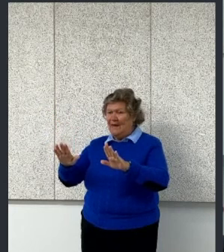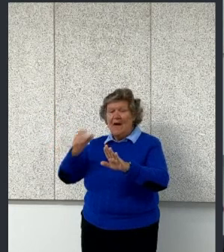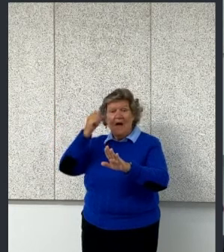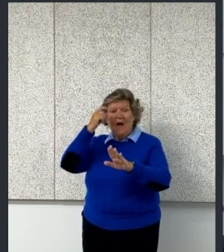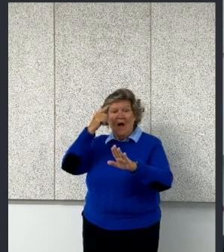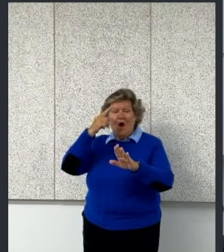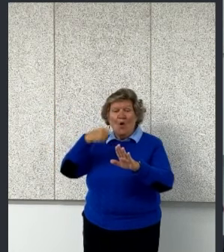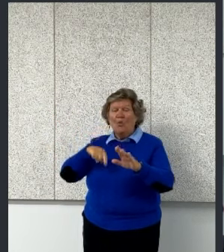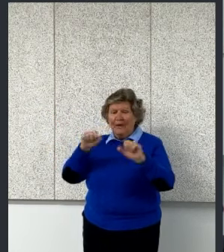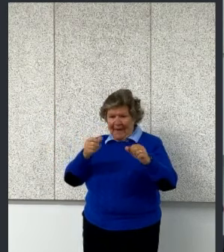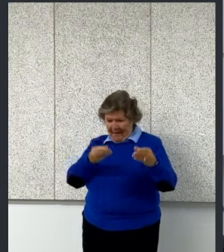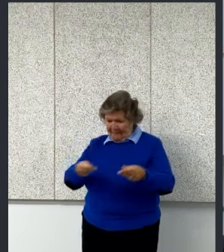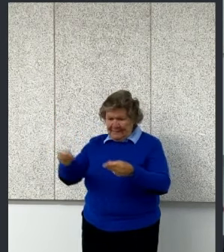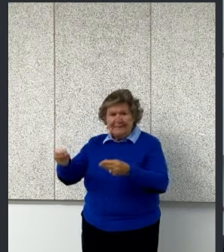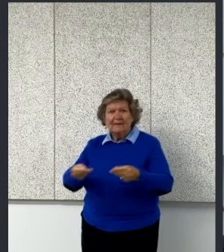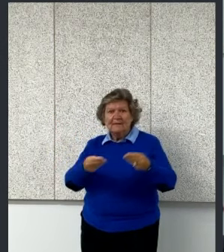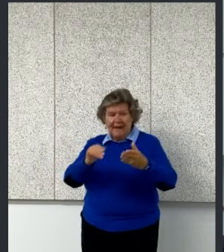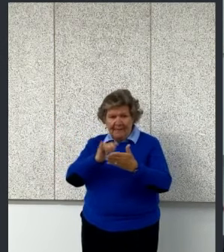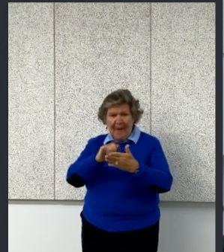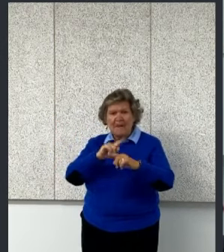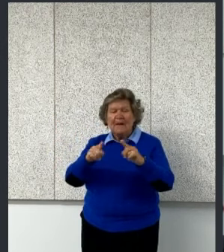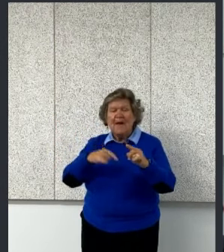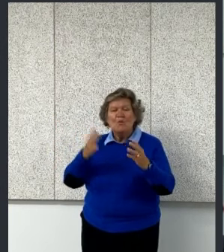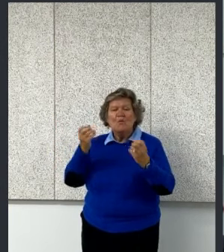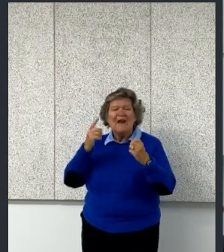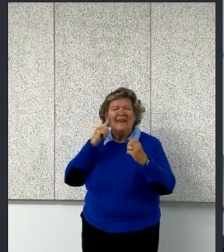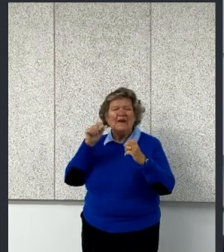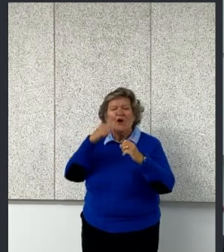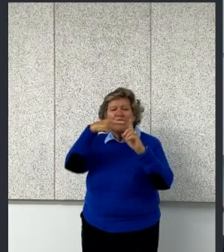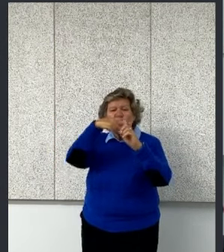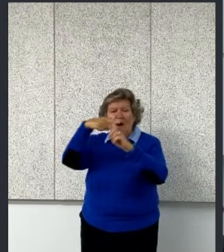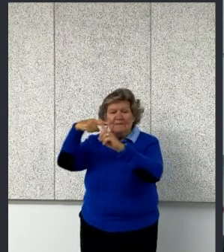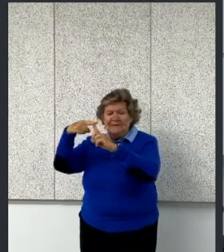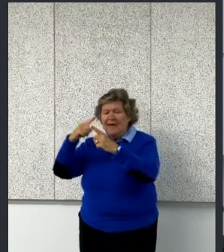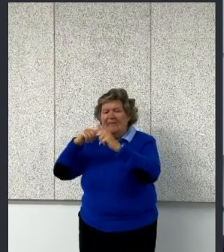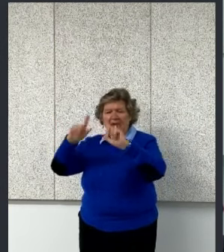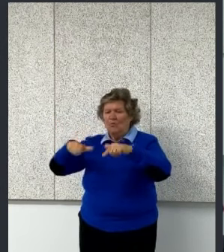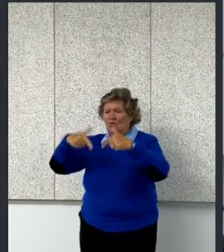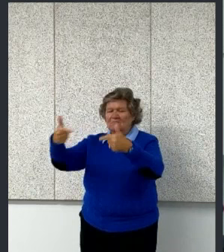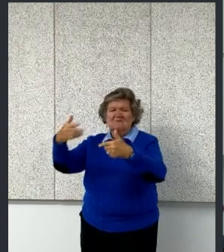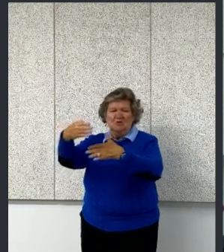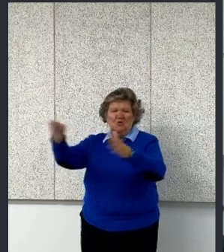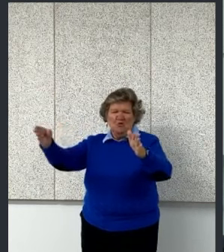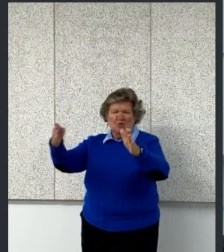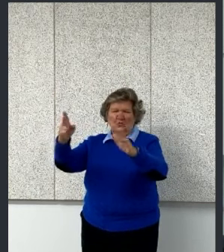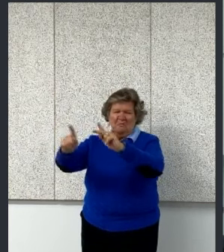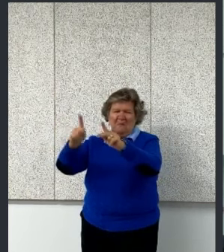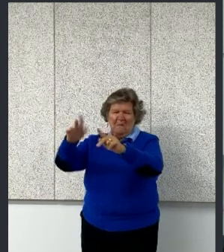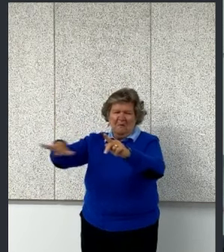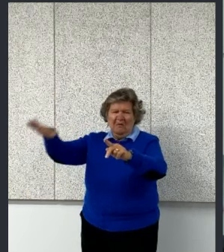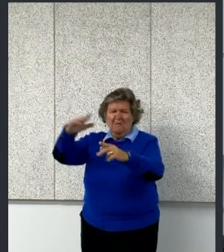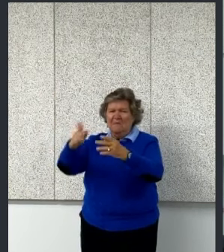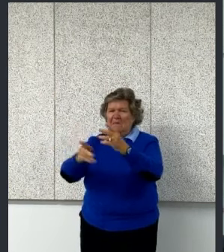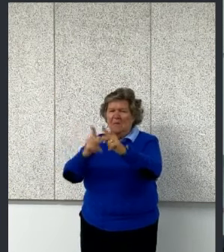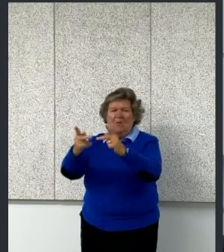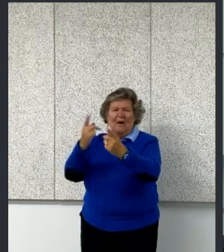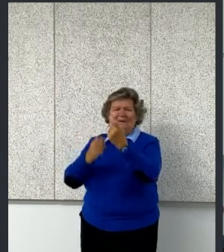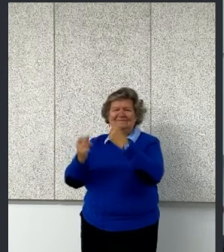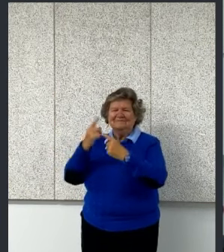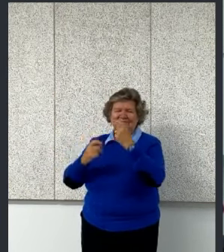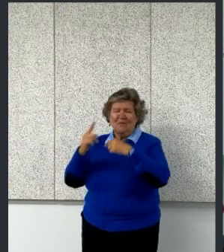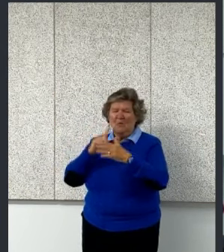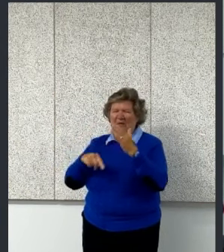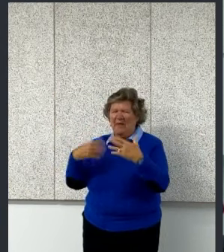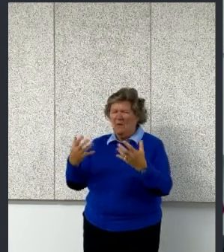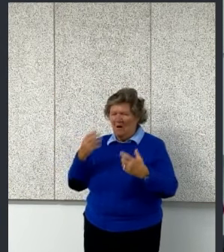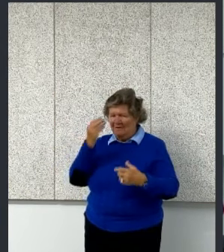It's great. We can facilitate that. I want to hear other optimism, and then we'll throw it to the room for things that people want besides money. Okay.